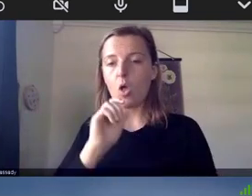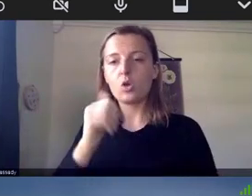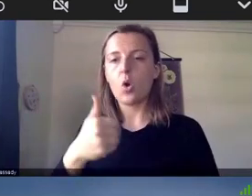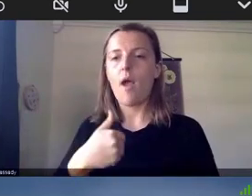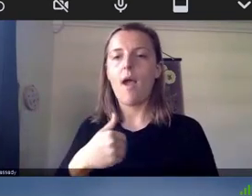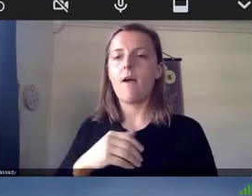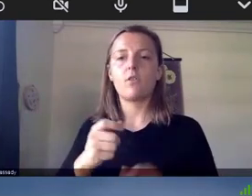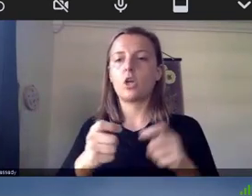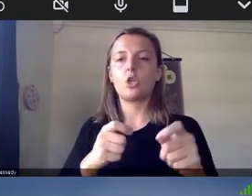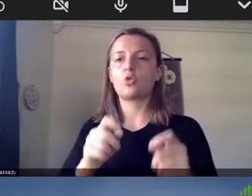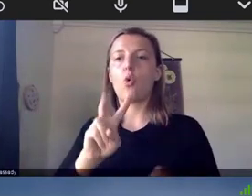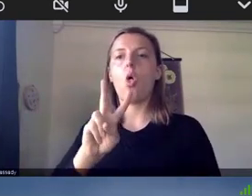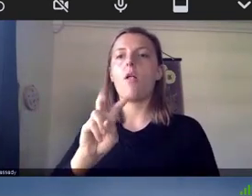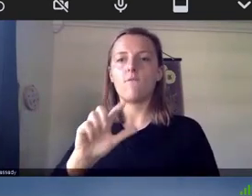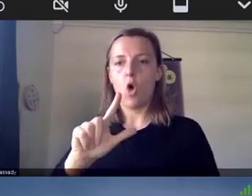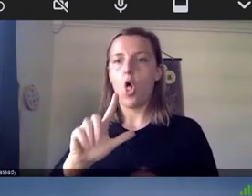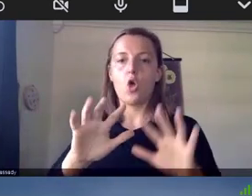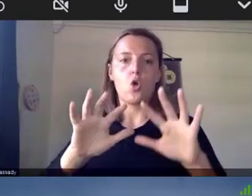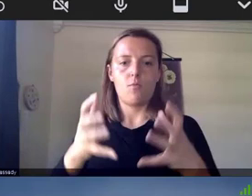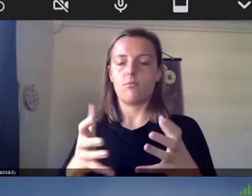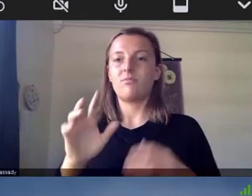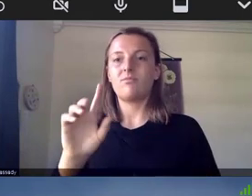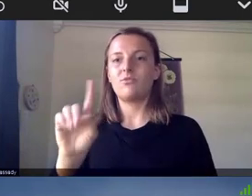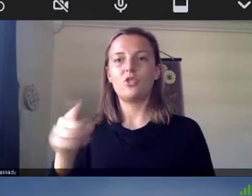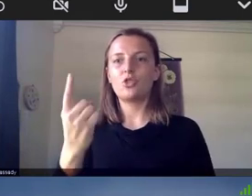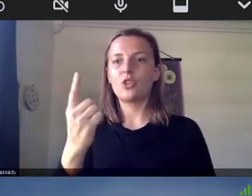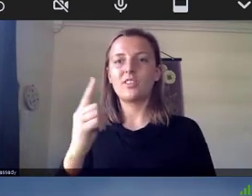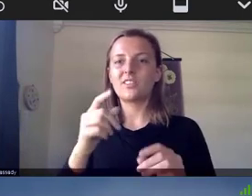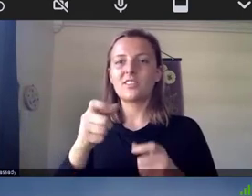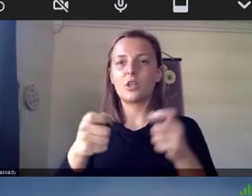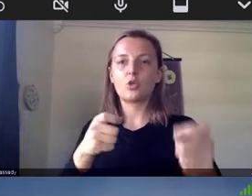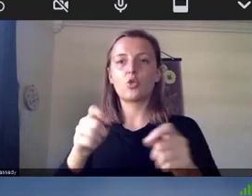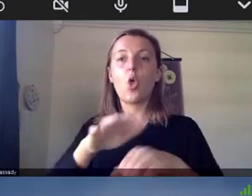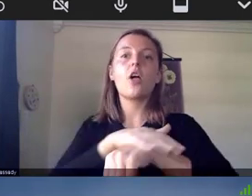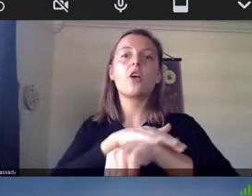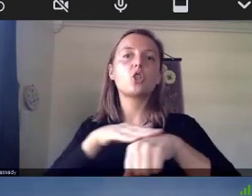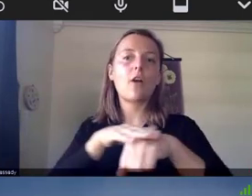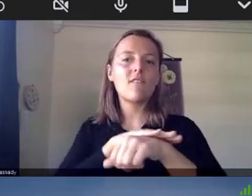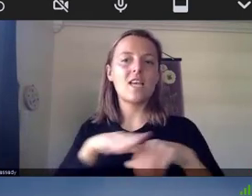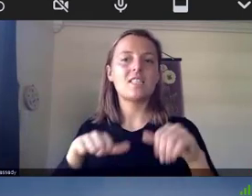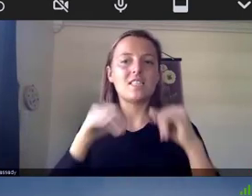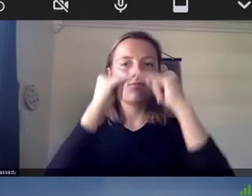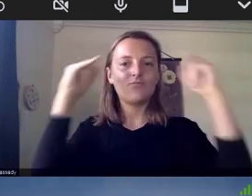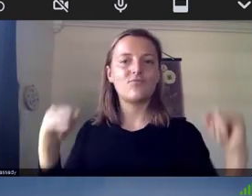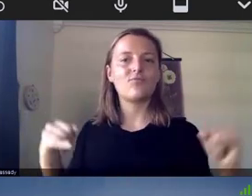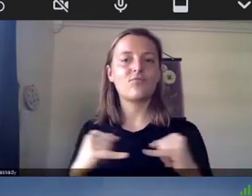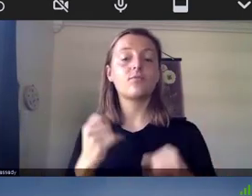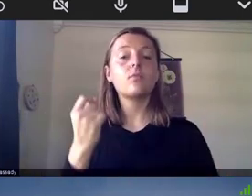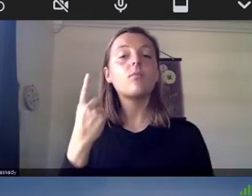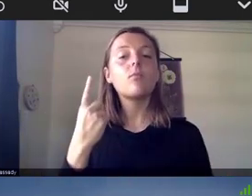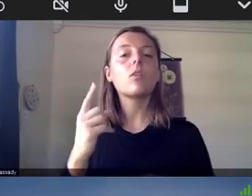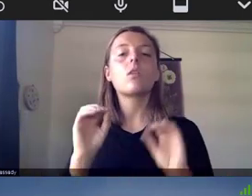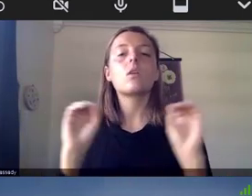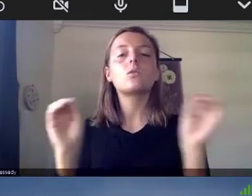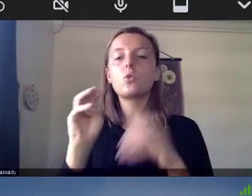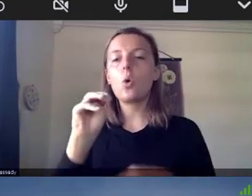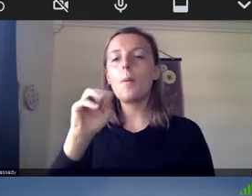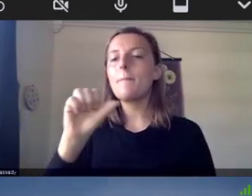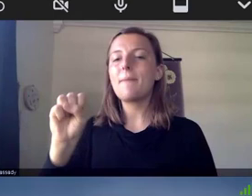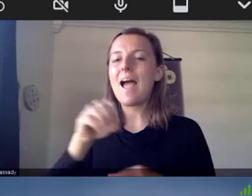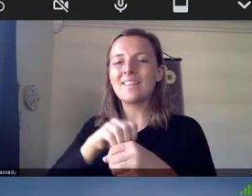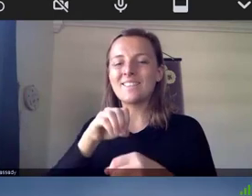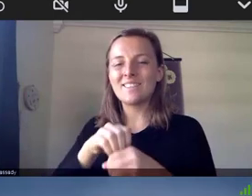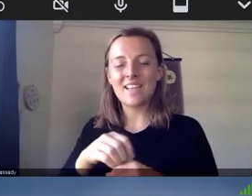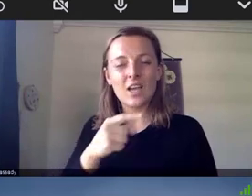is that there's no mass inside of them. Because they have no mass, they can't store energy. There's